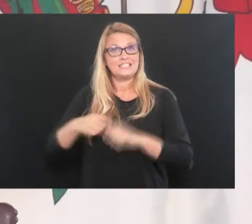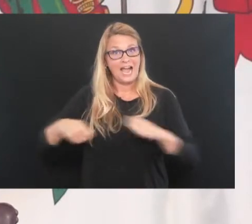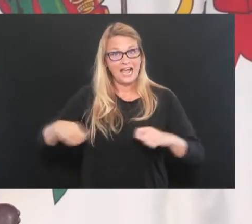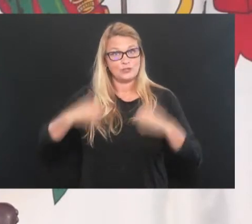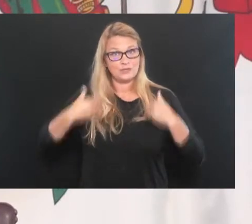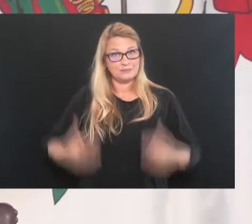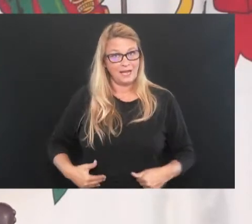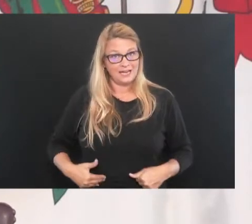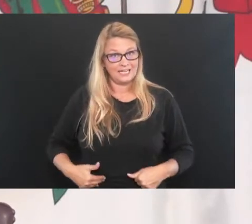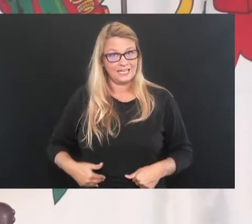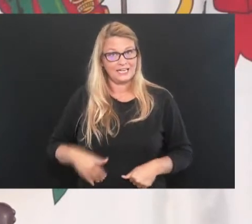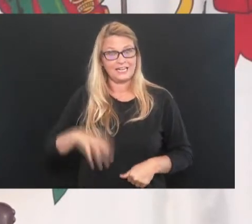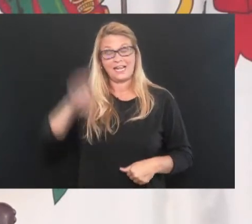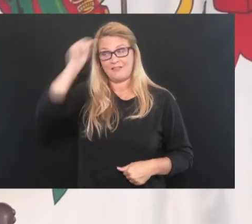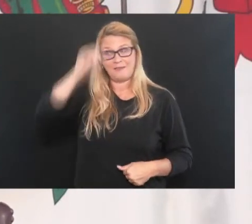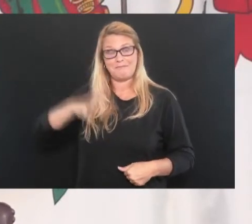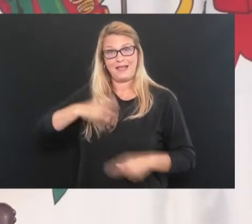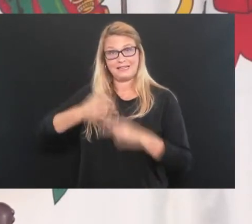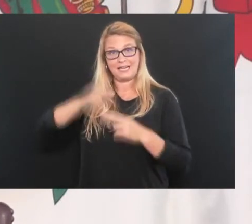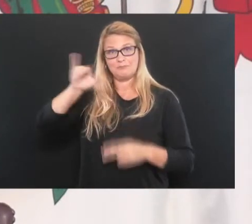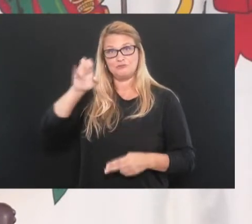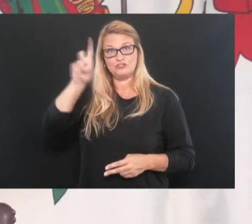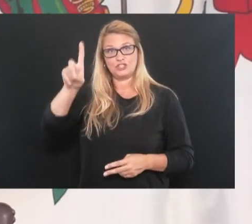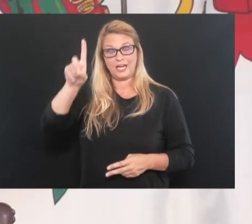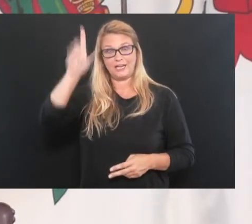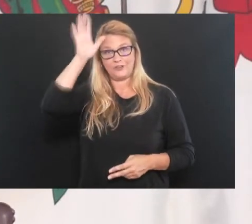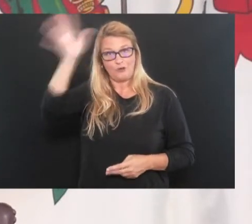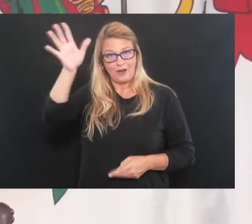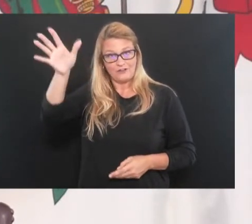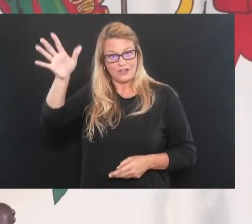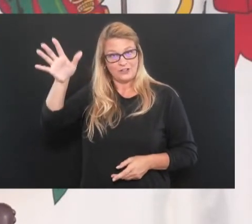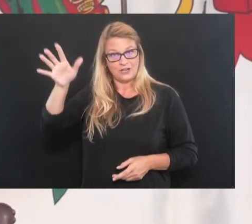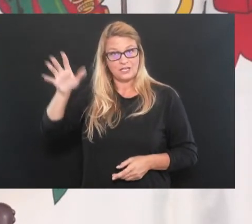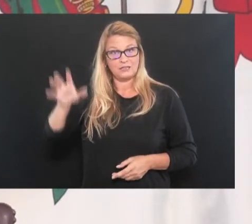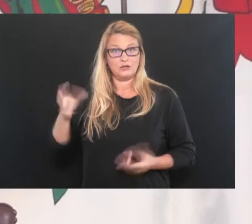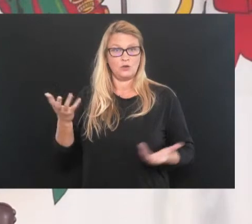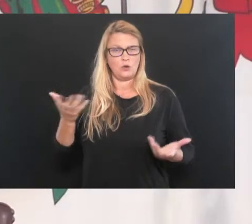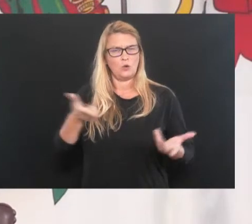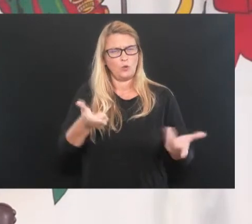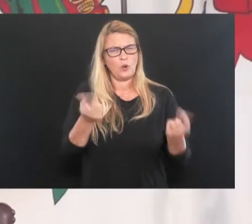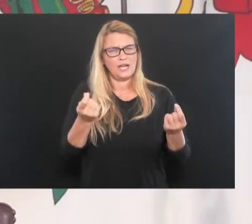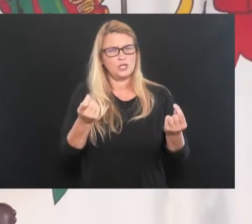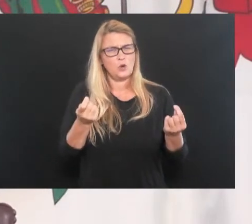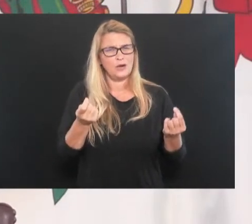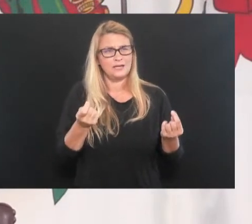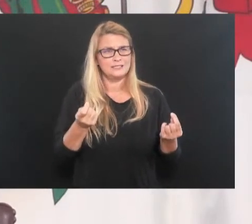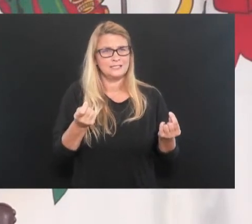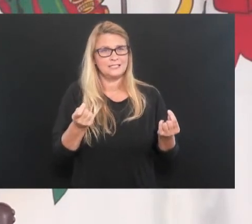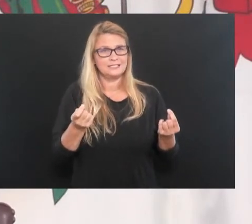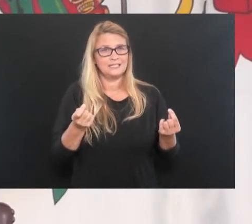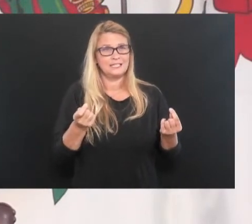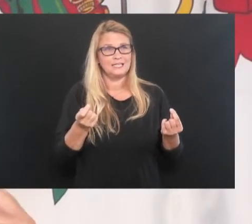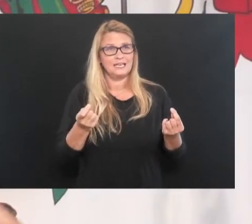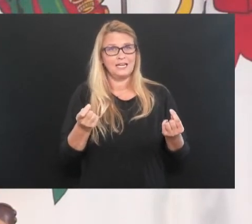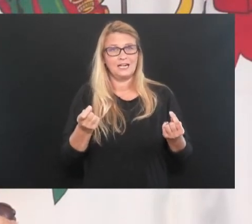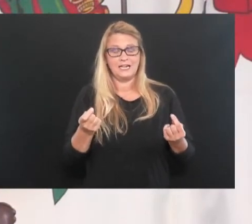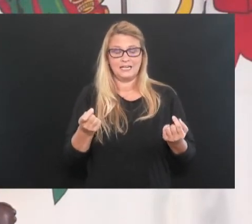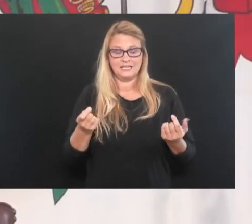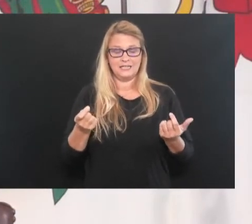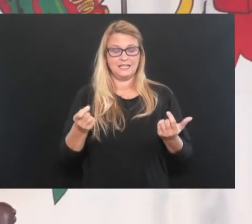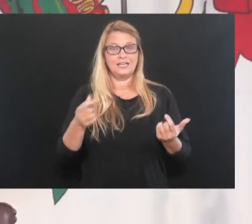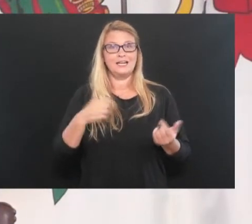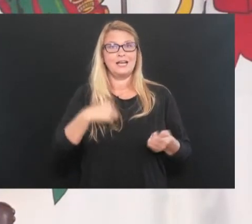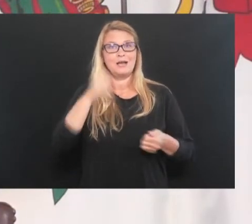And Jed, the grandpa, walked up and said, "What are you doing, Jeffro?" And he said, "My